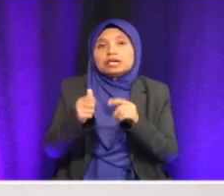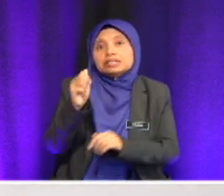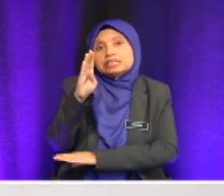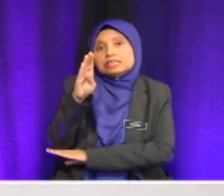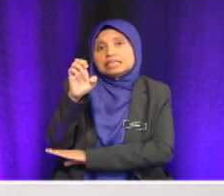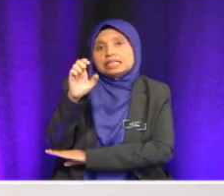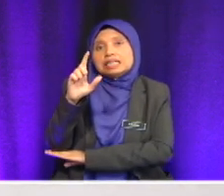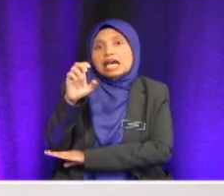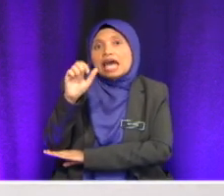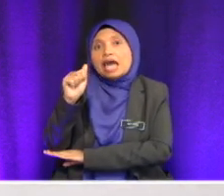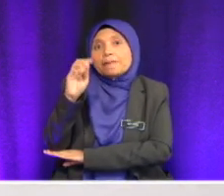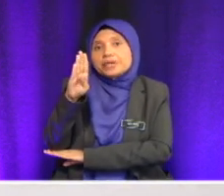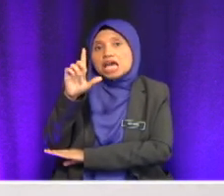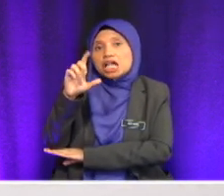means